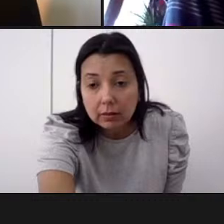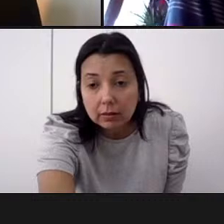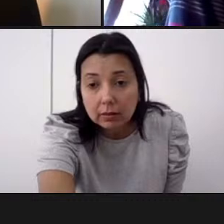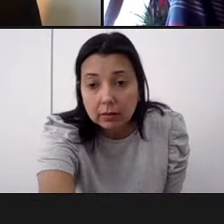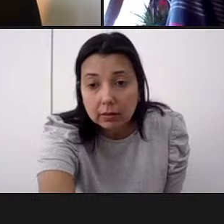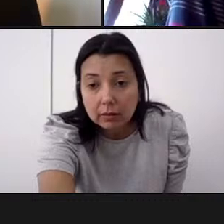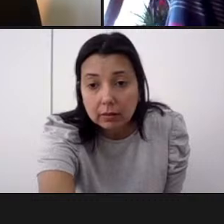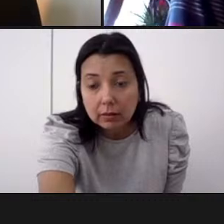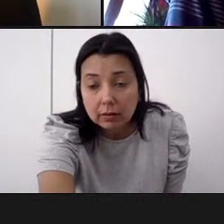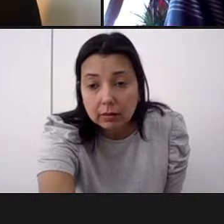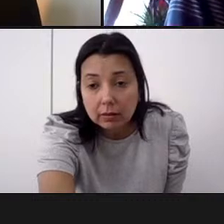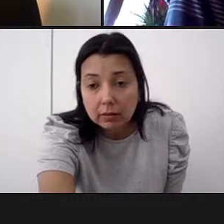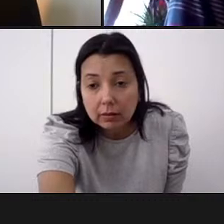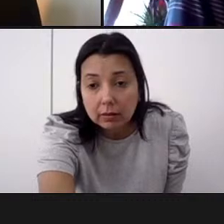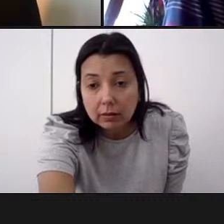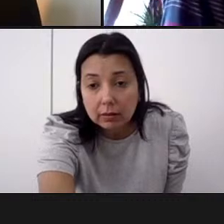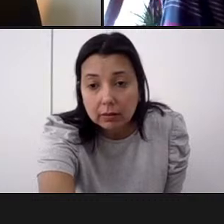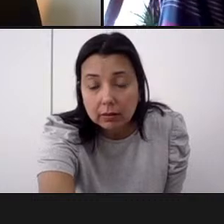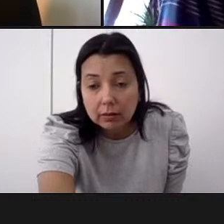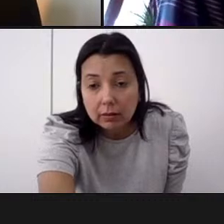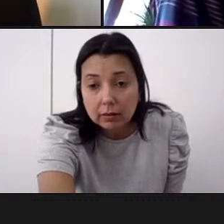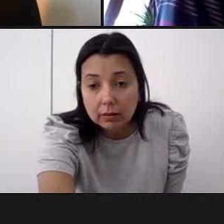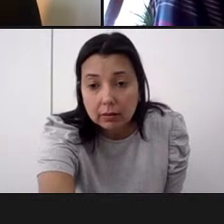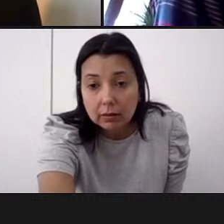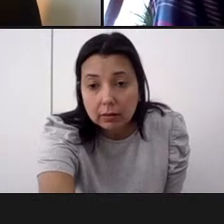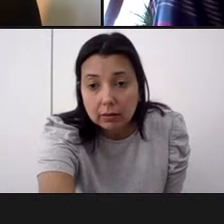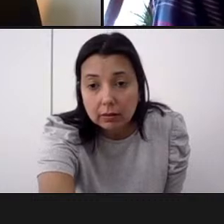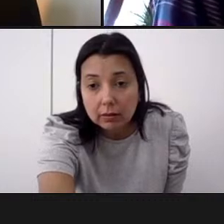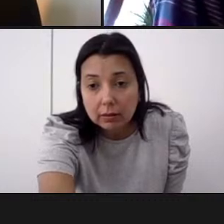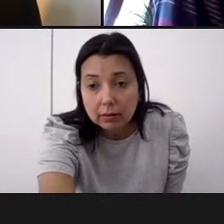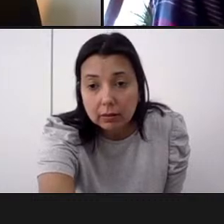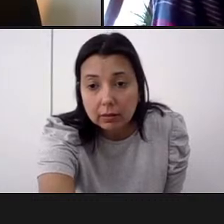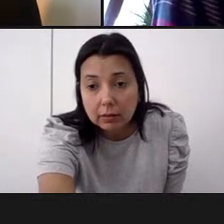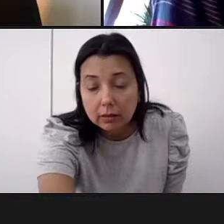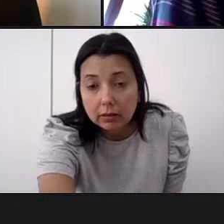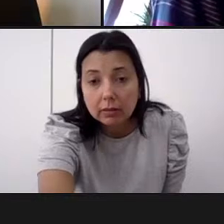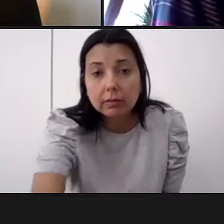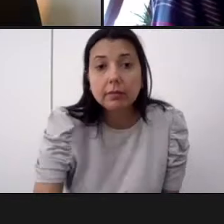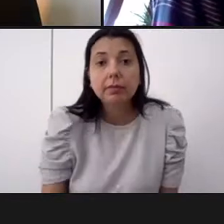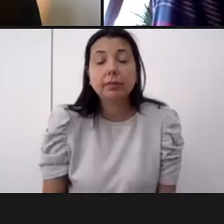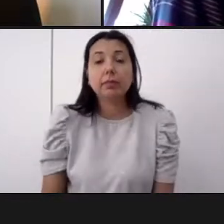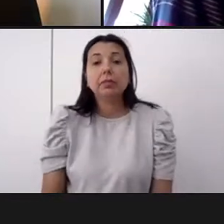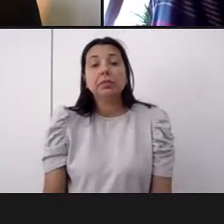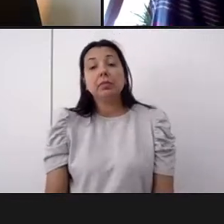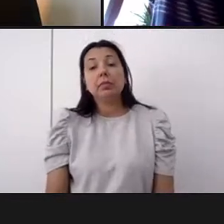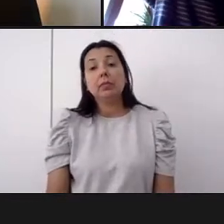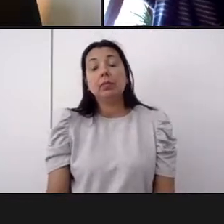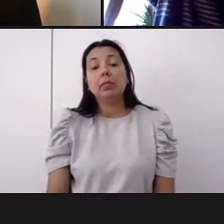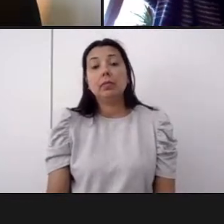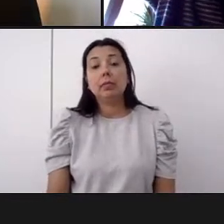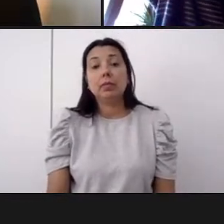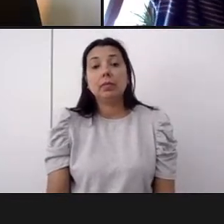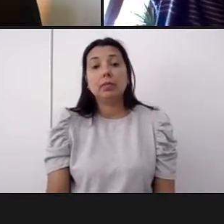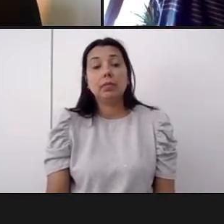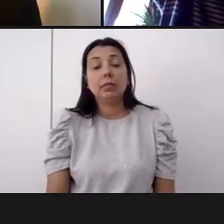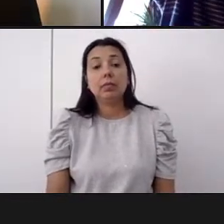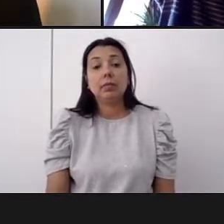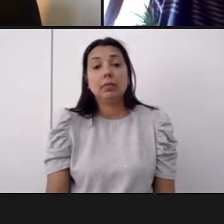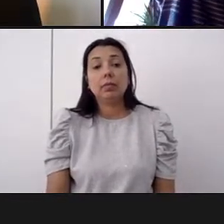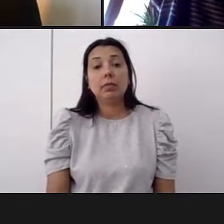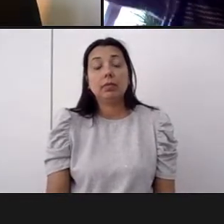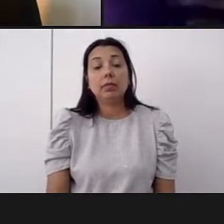YouTube channel. This is very important for you to stay tuned in everything that we do here in the Laboratory of International